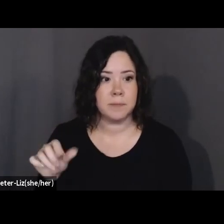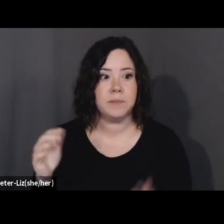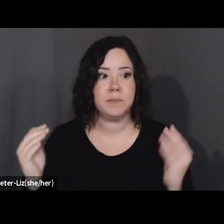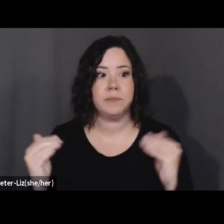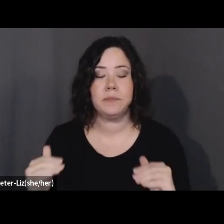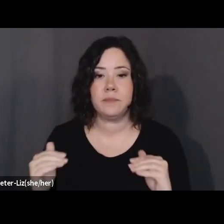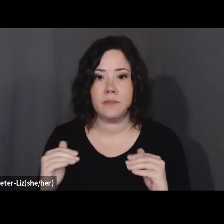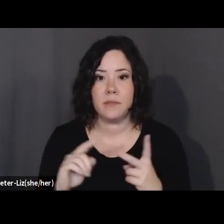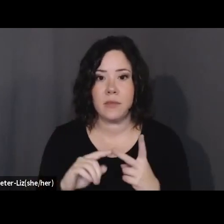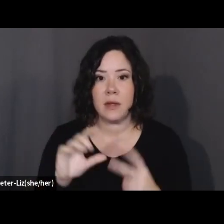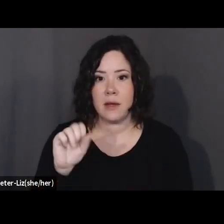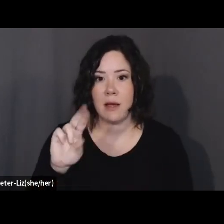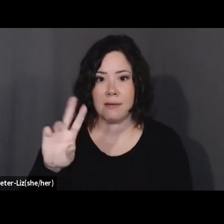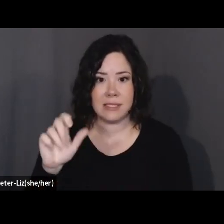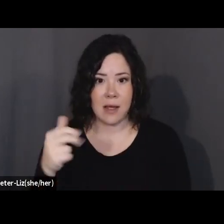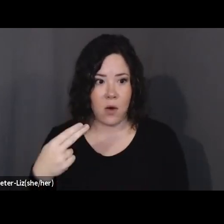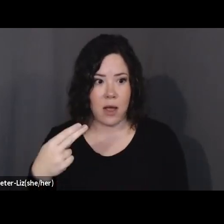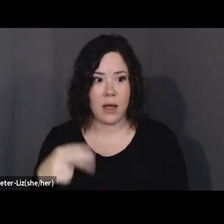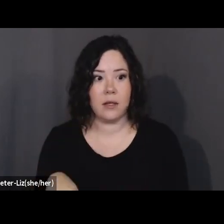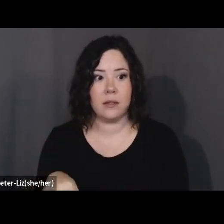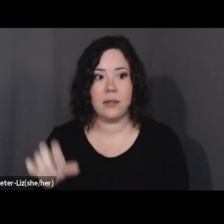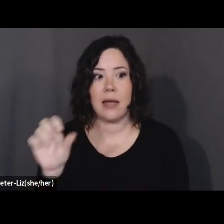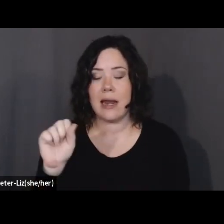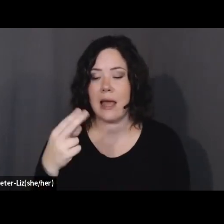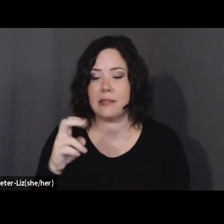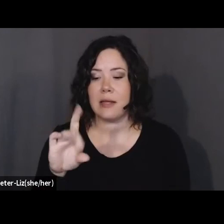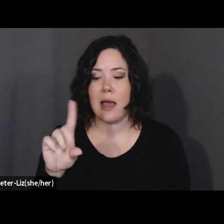abilitycenter.org, and Sarah at